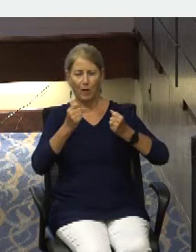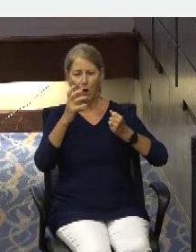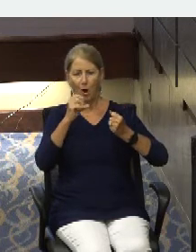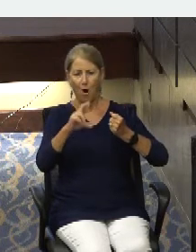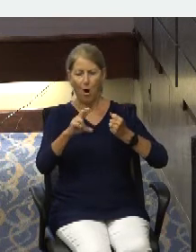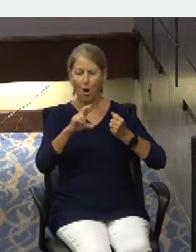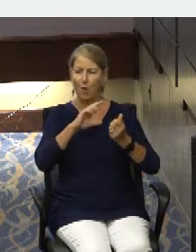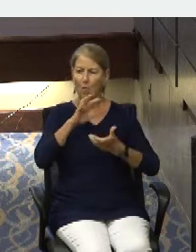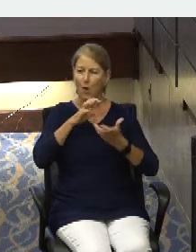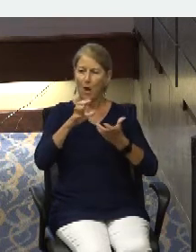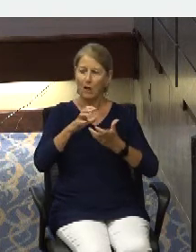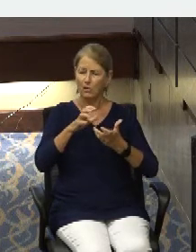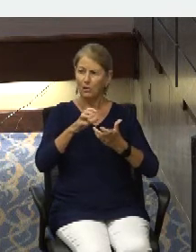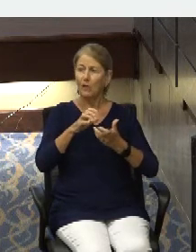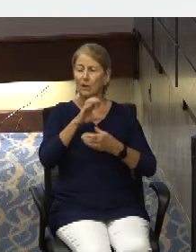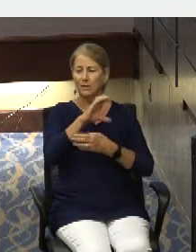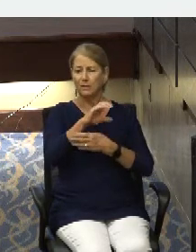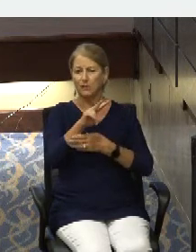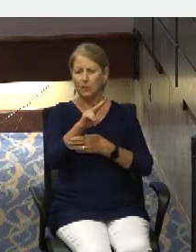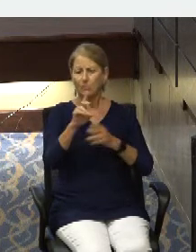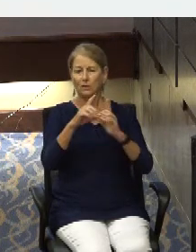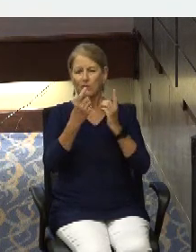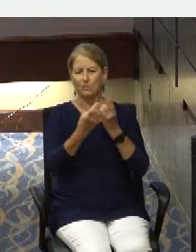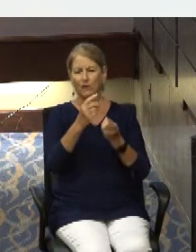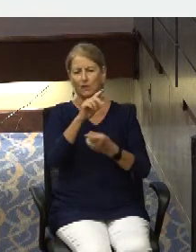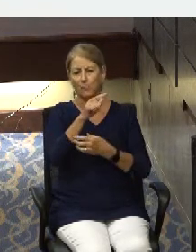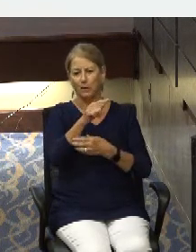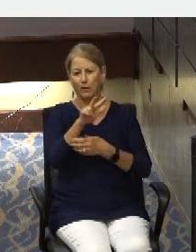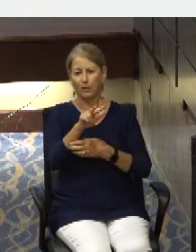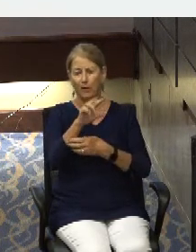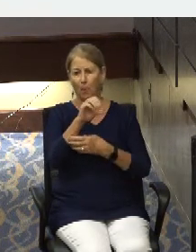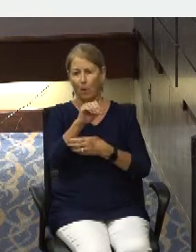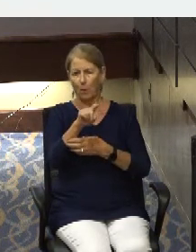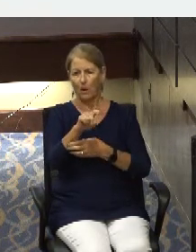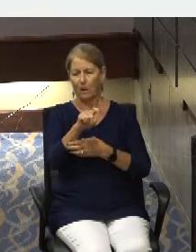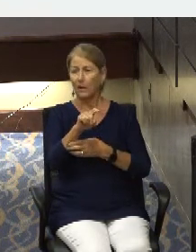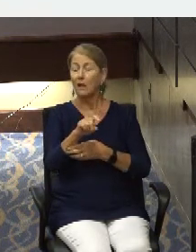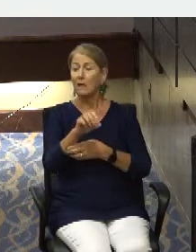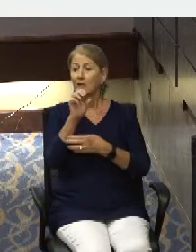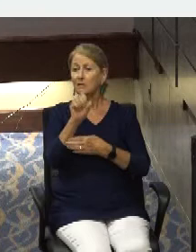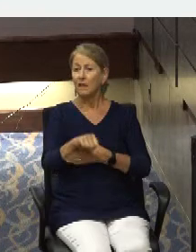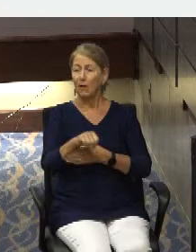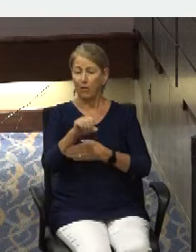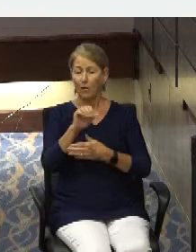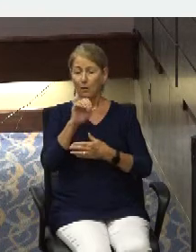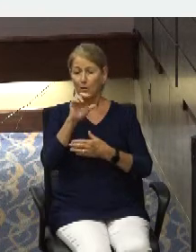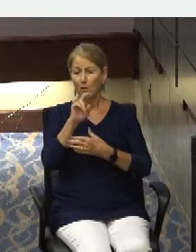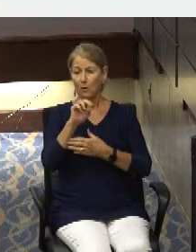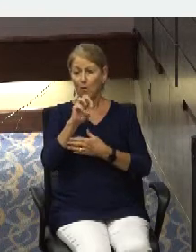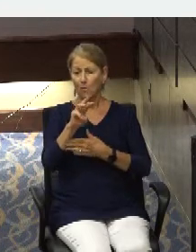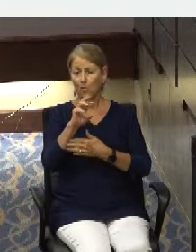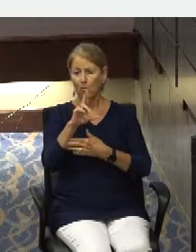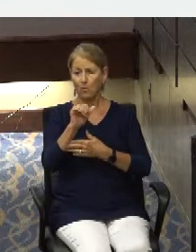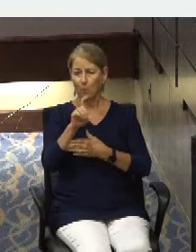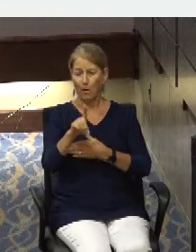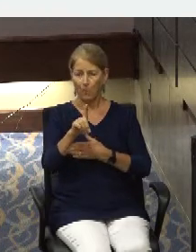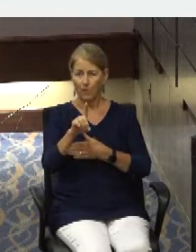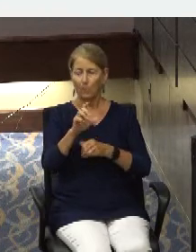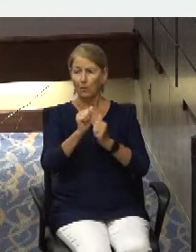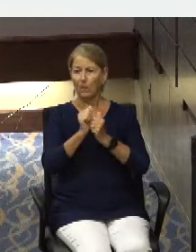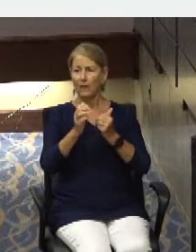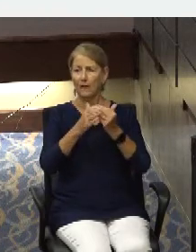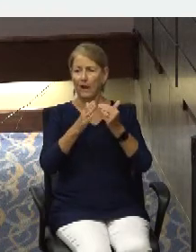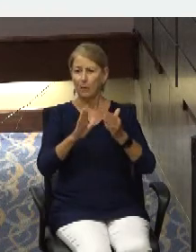C2 district at 2301 South New Road, which is northeast of Creekview Drive within the Kendrick neighborhood